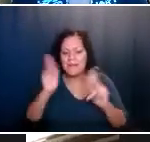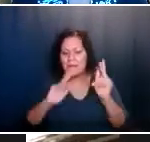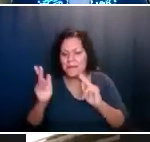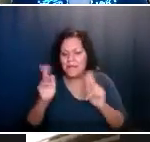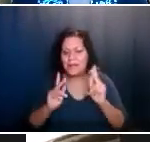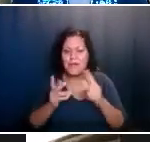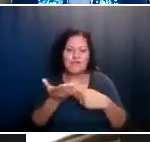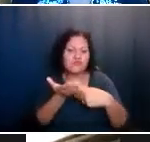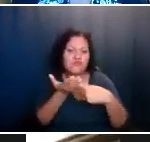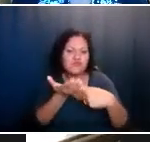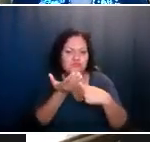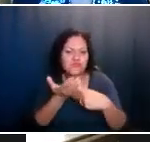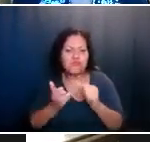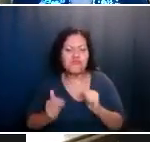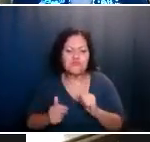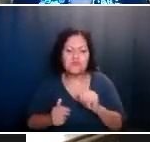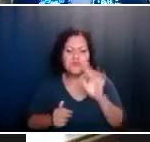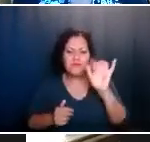like for them.